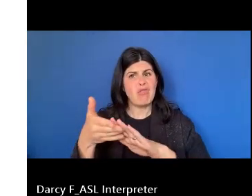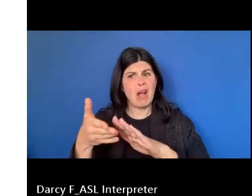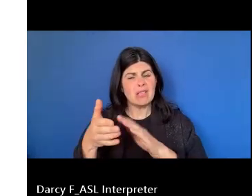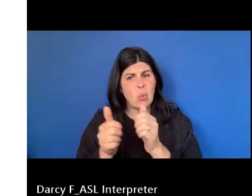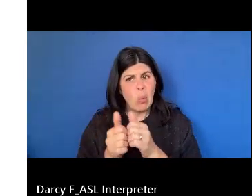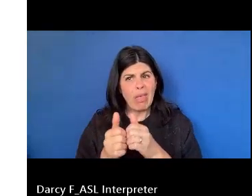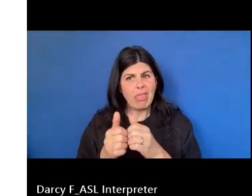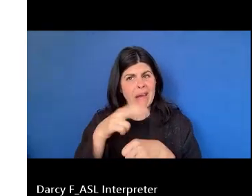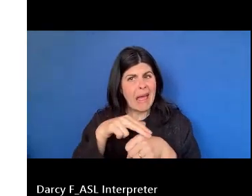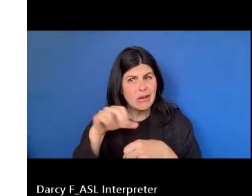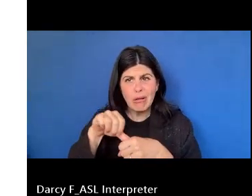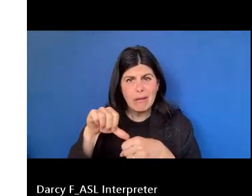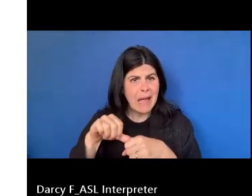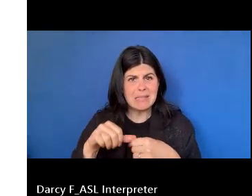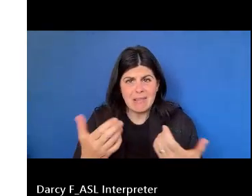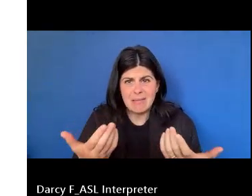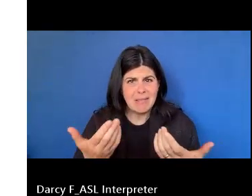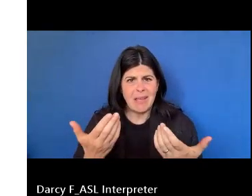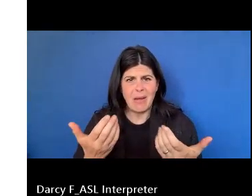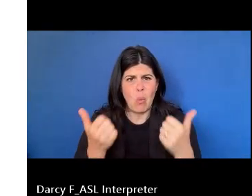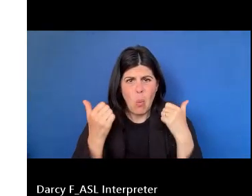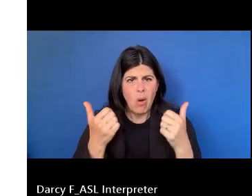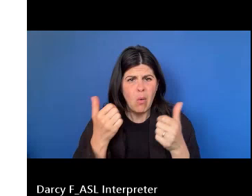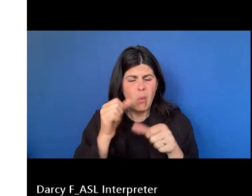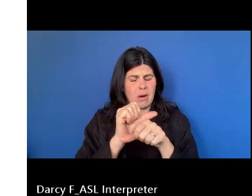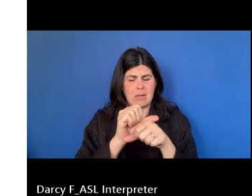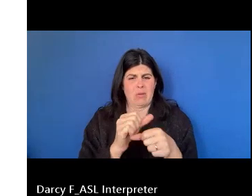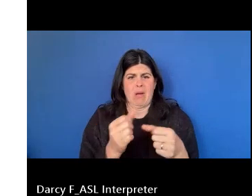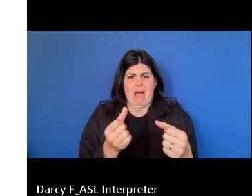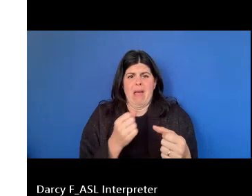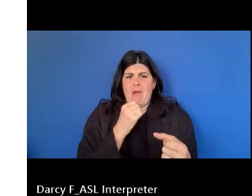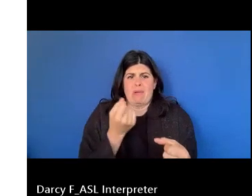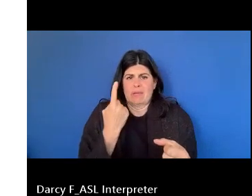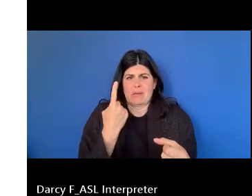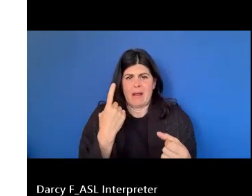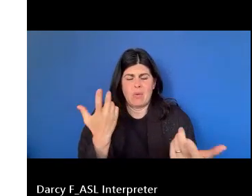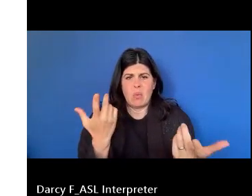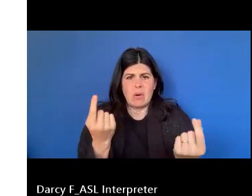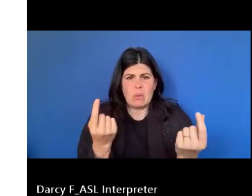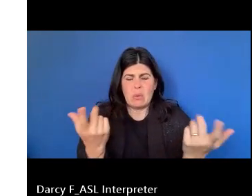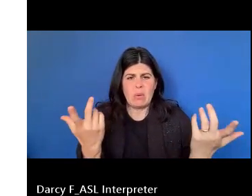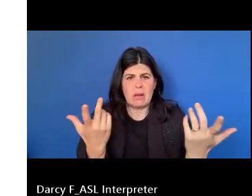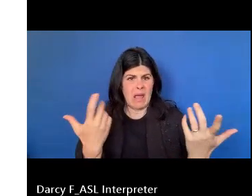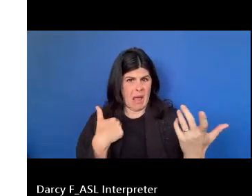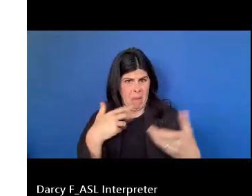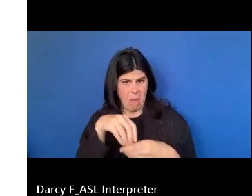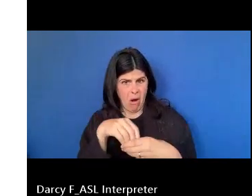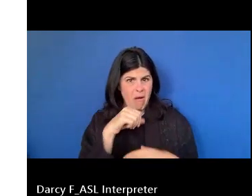where this is going. And I don't even know if I'm part of this or not. I couldn't make sense of the map. Can you answer that for me?